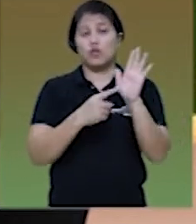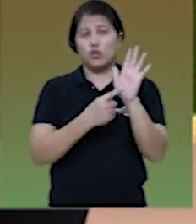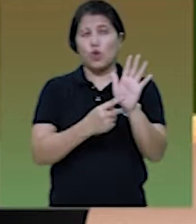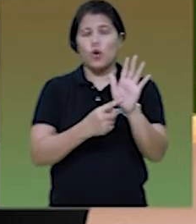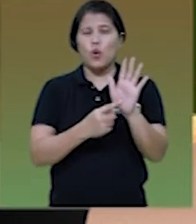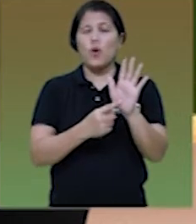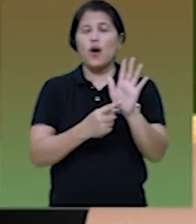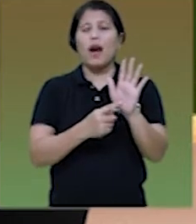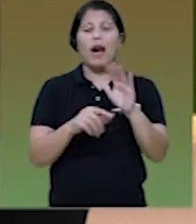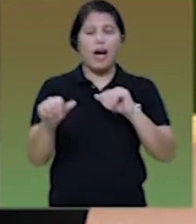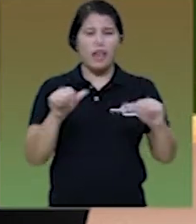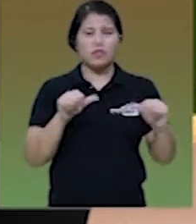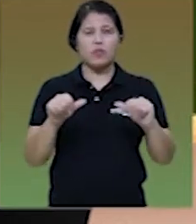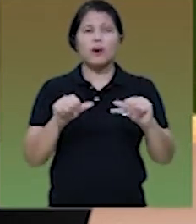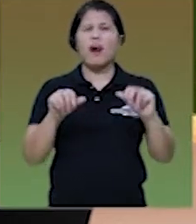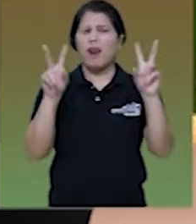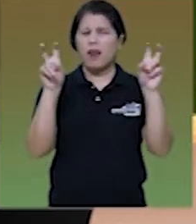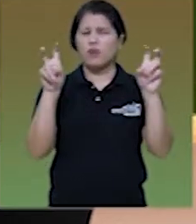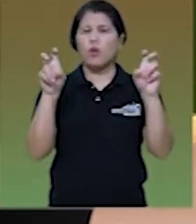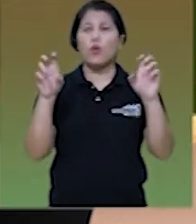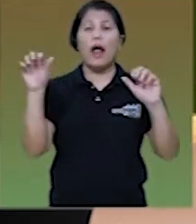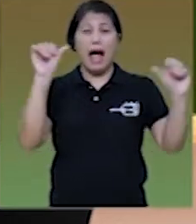called action verbs.